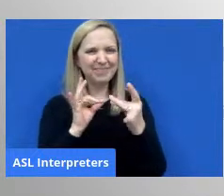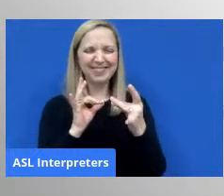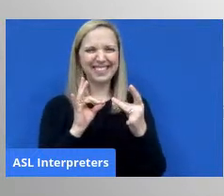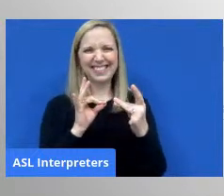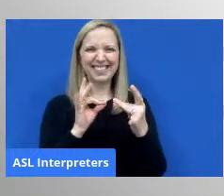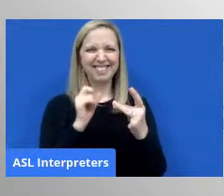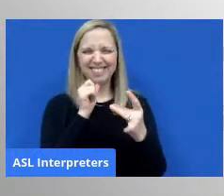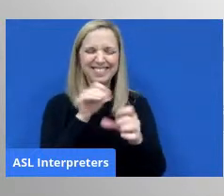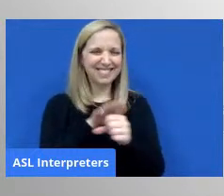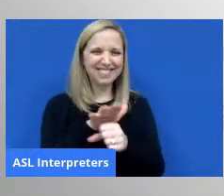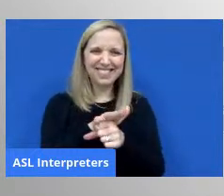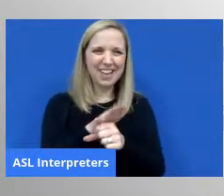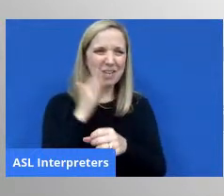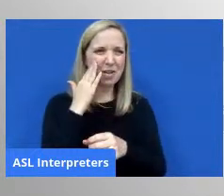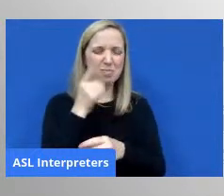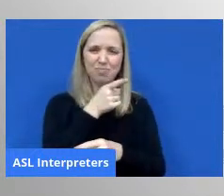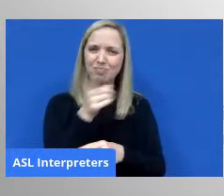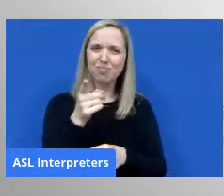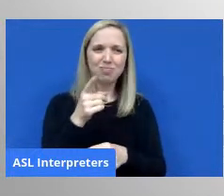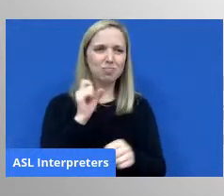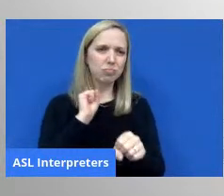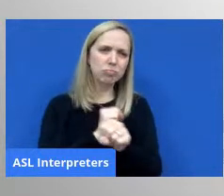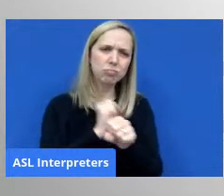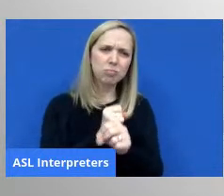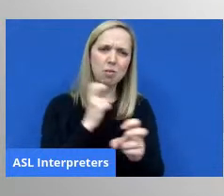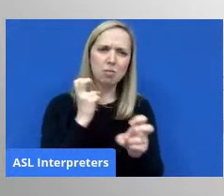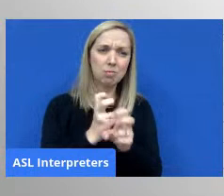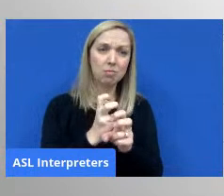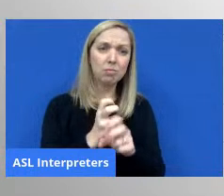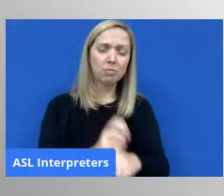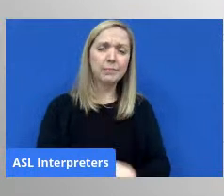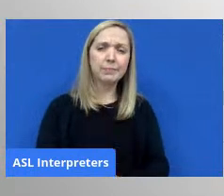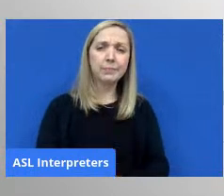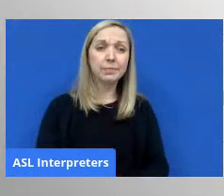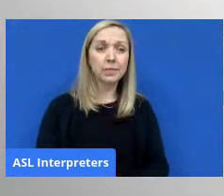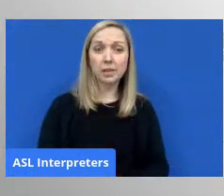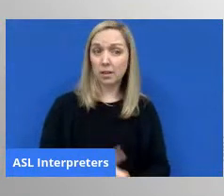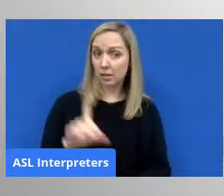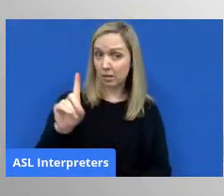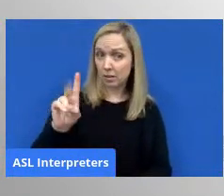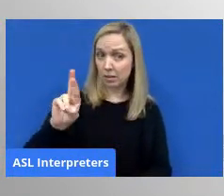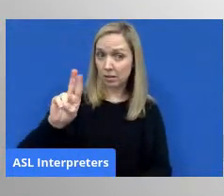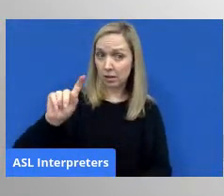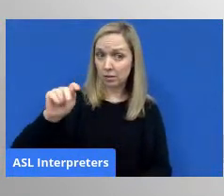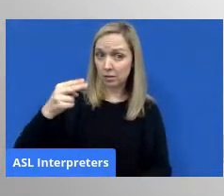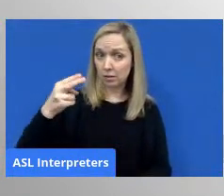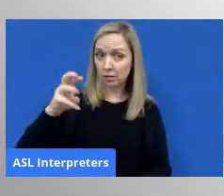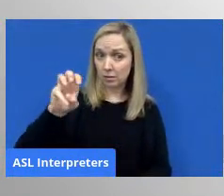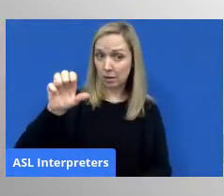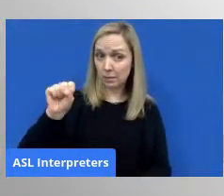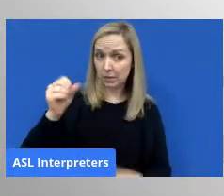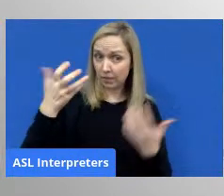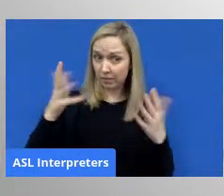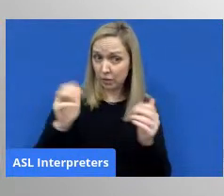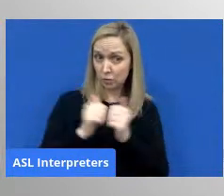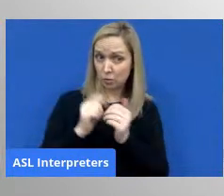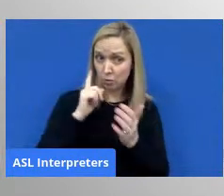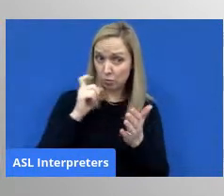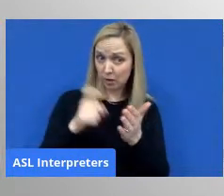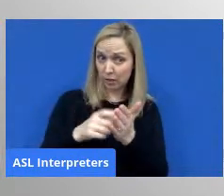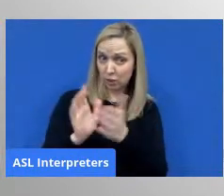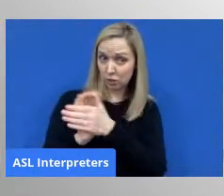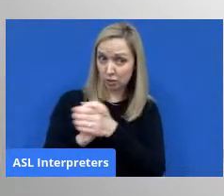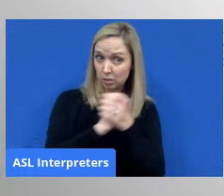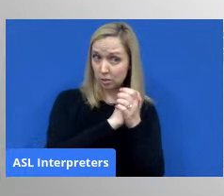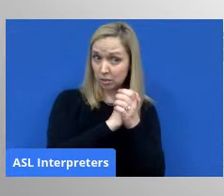everyone is doing right now. Dr. Thomas, is that all for your recognitions? Yes, ma'am, it is. Thank